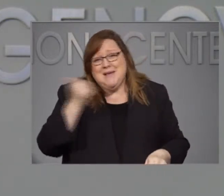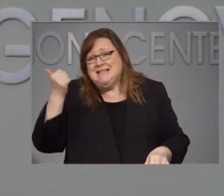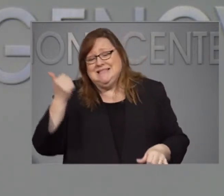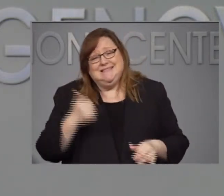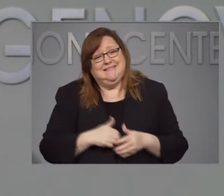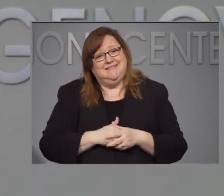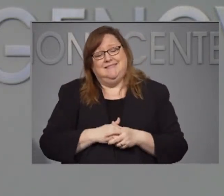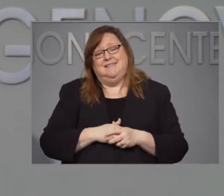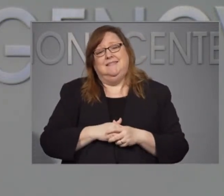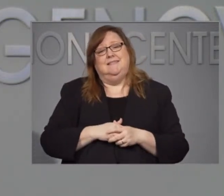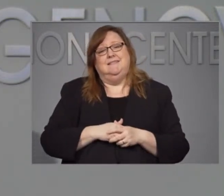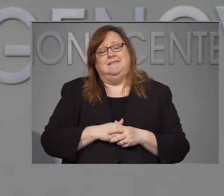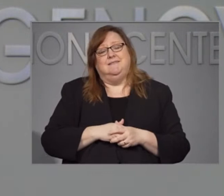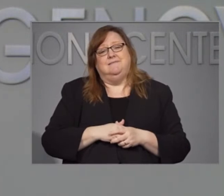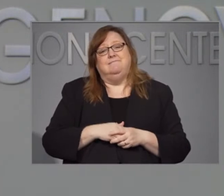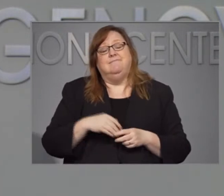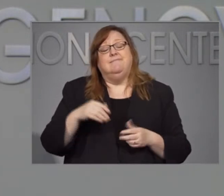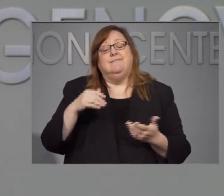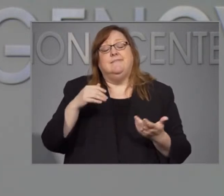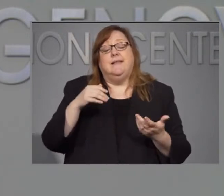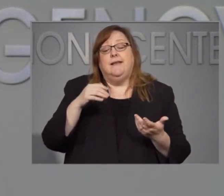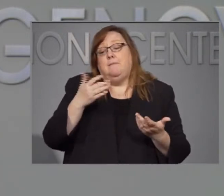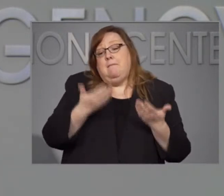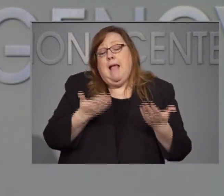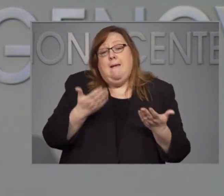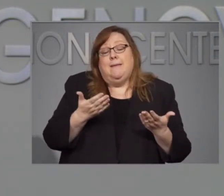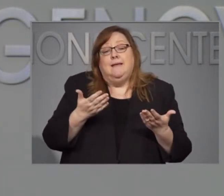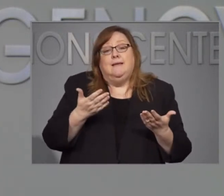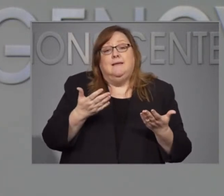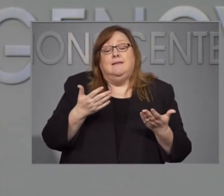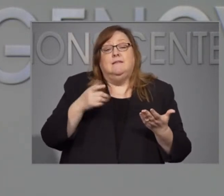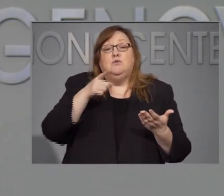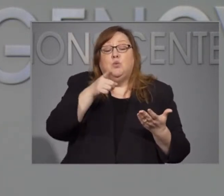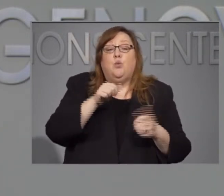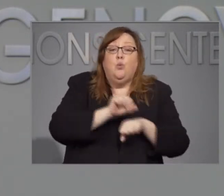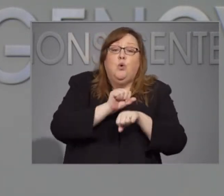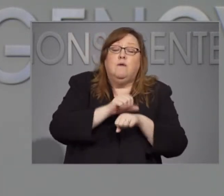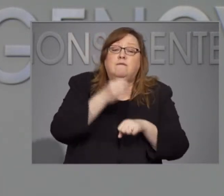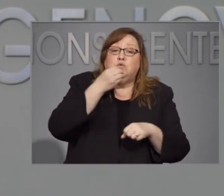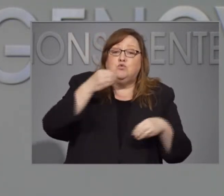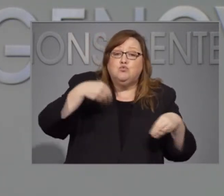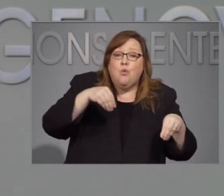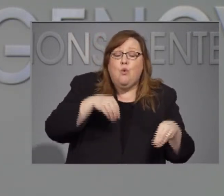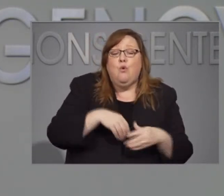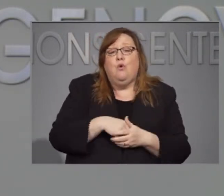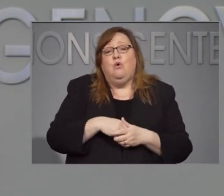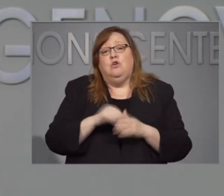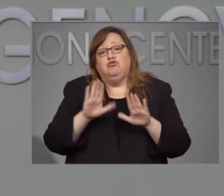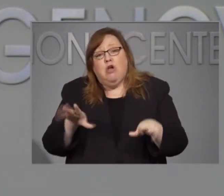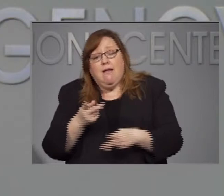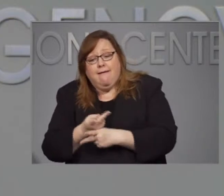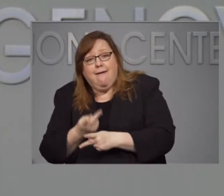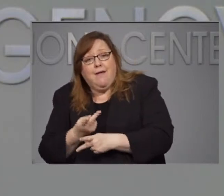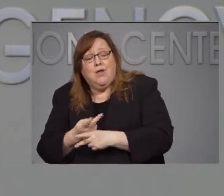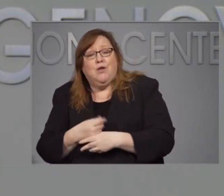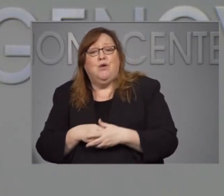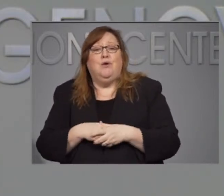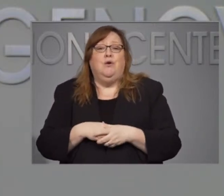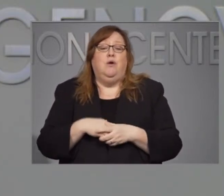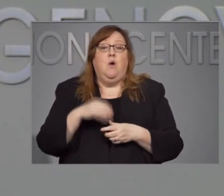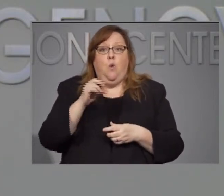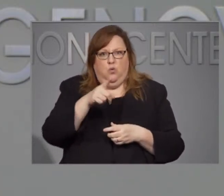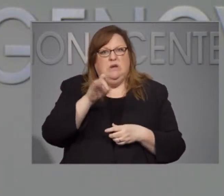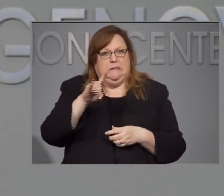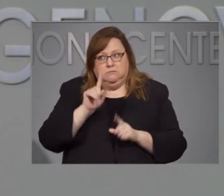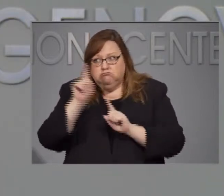high risk exposure through their job, like a grocery store or a child care center, or have attended a